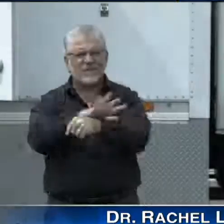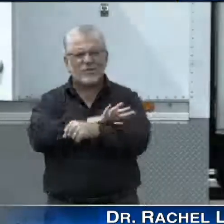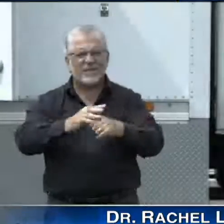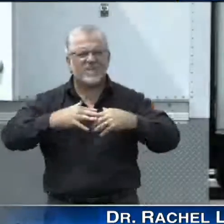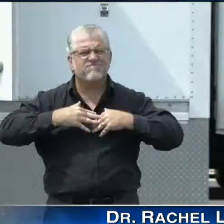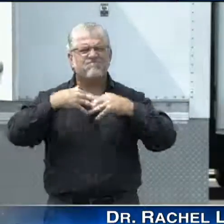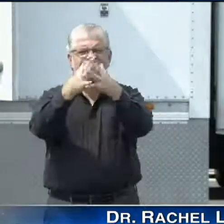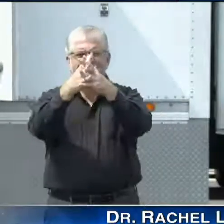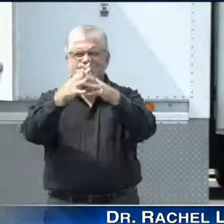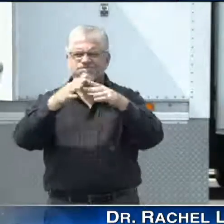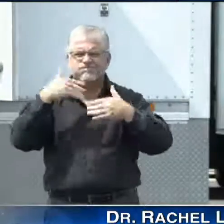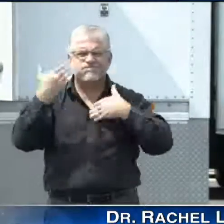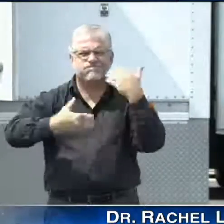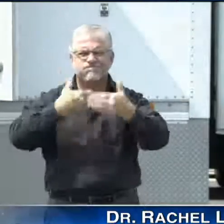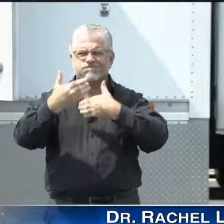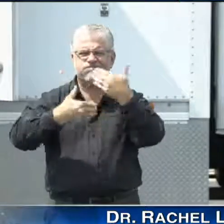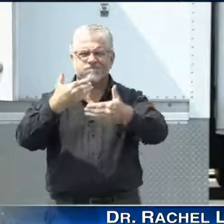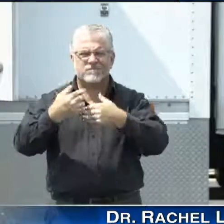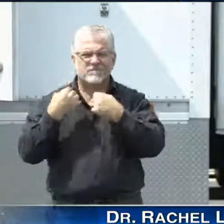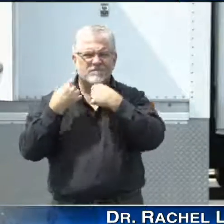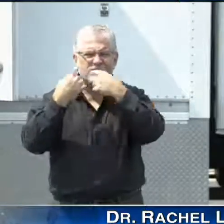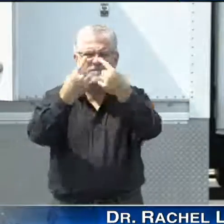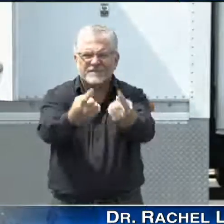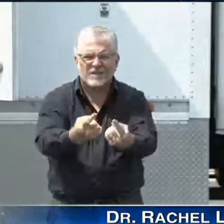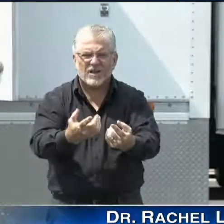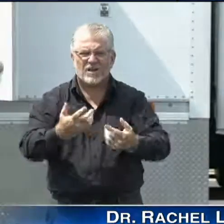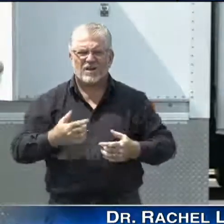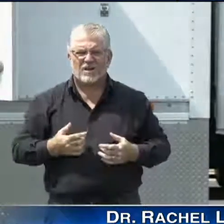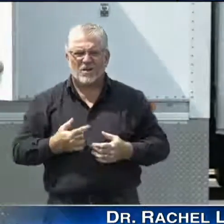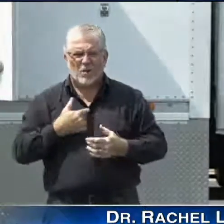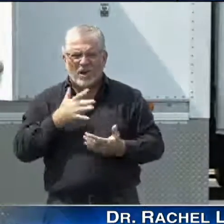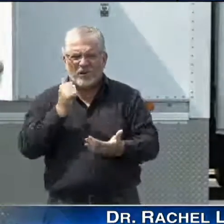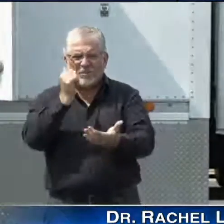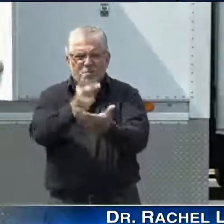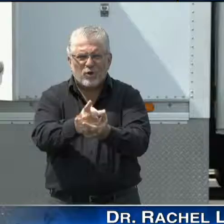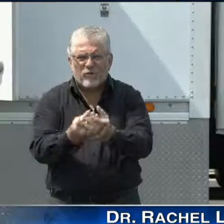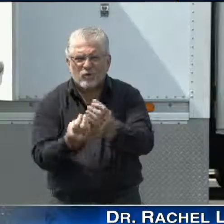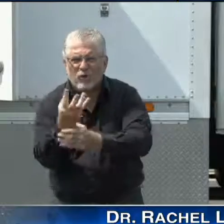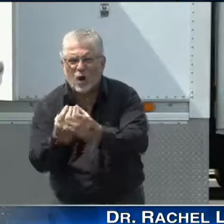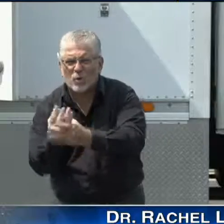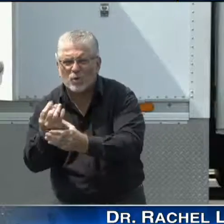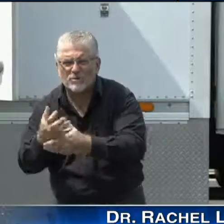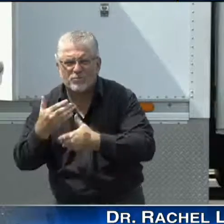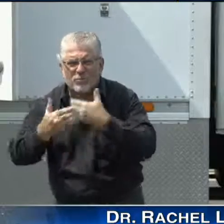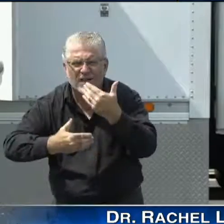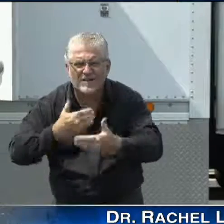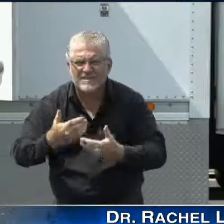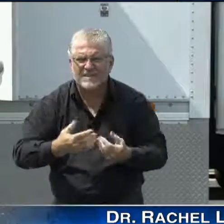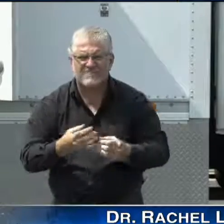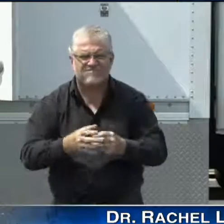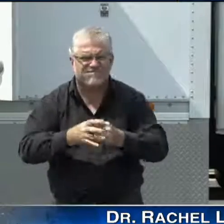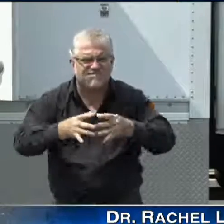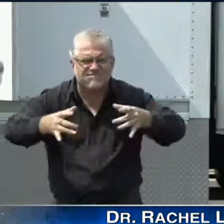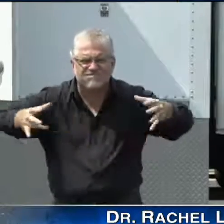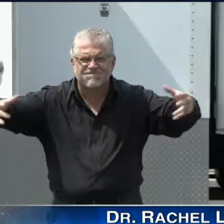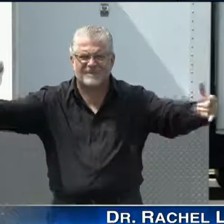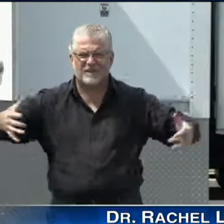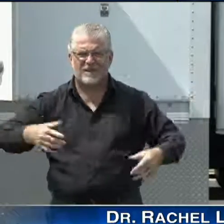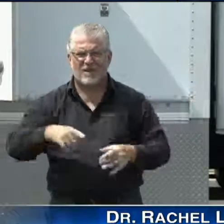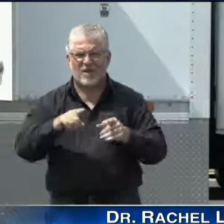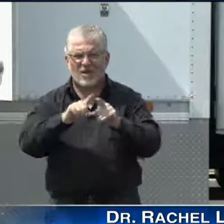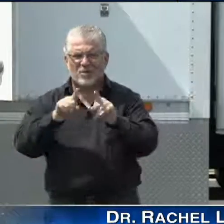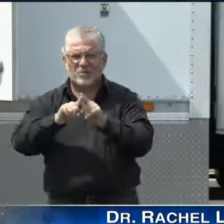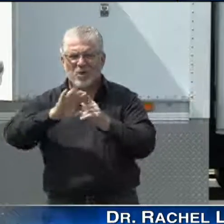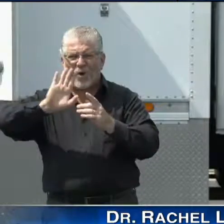91st dispensary. We have approved the grower processors, the expansion of dispensaries, and we have now approved all of the clinical